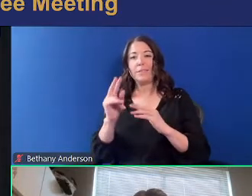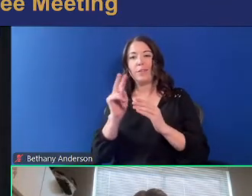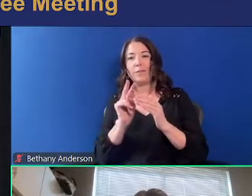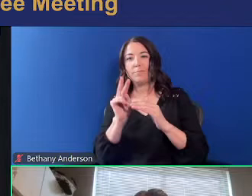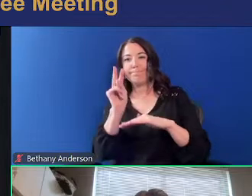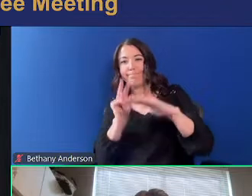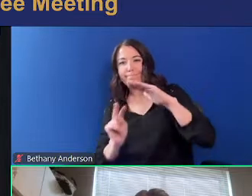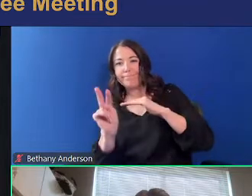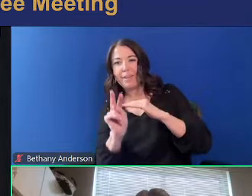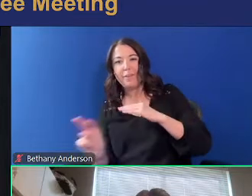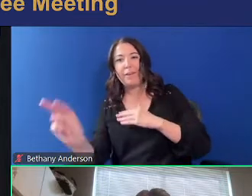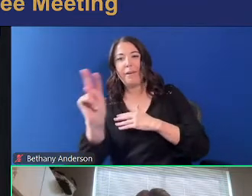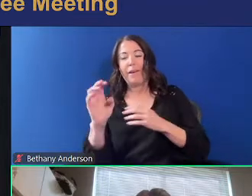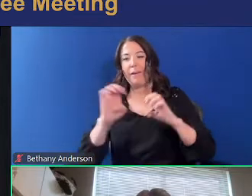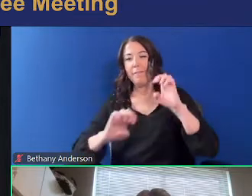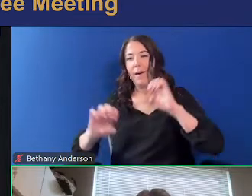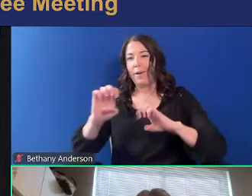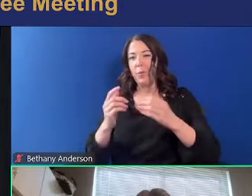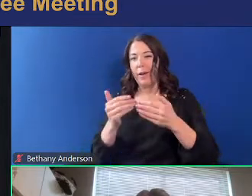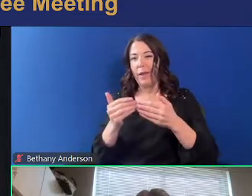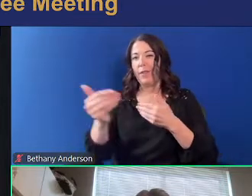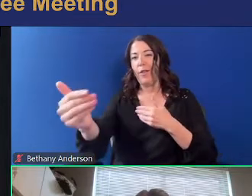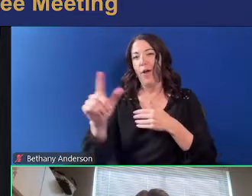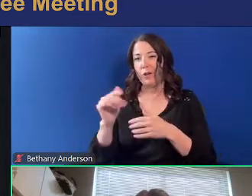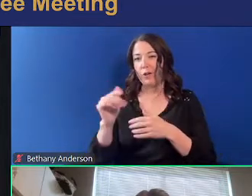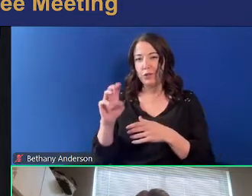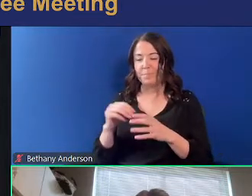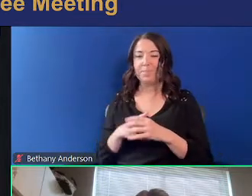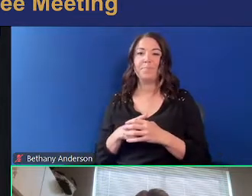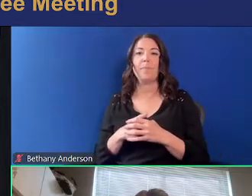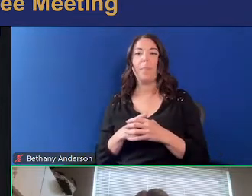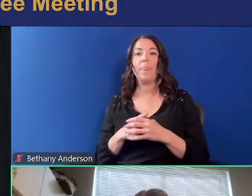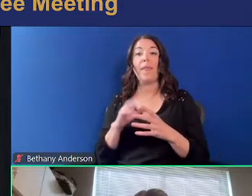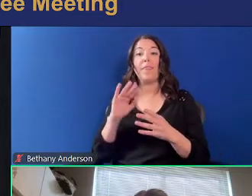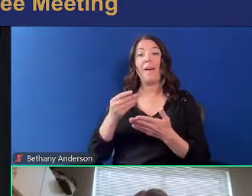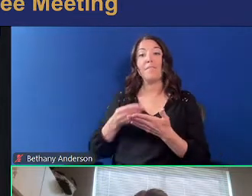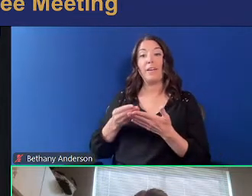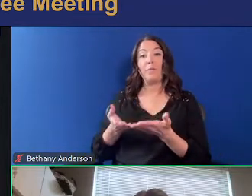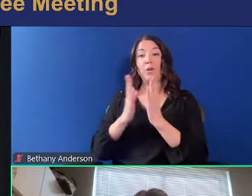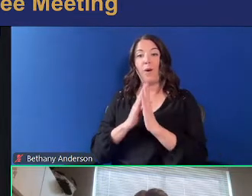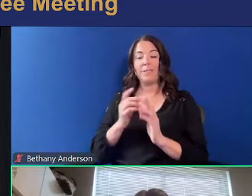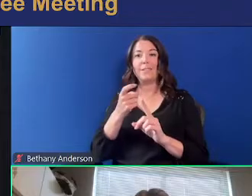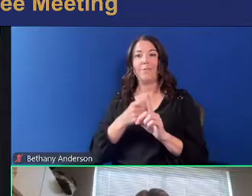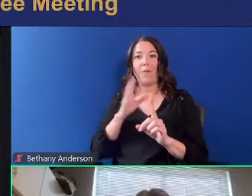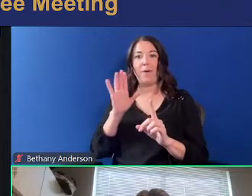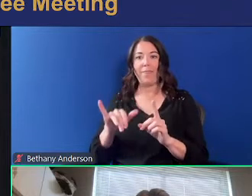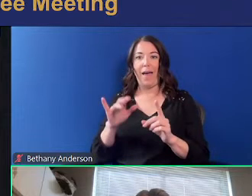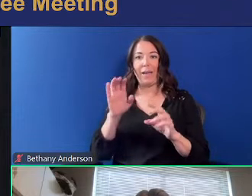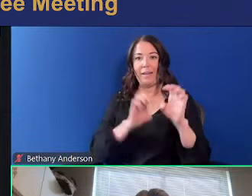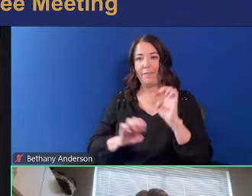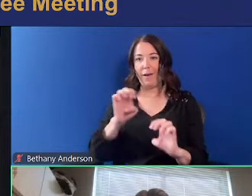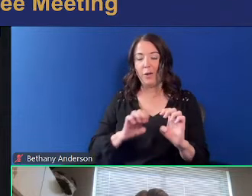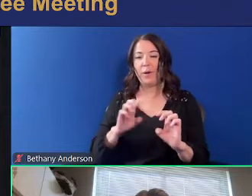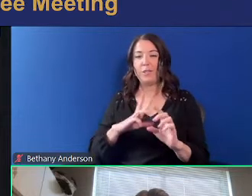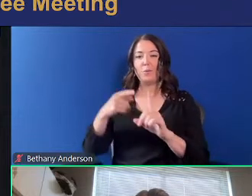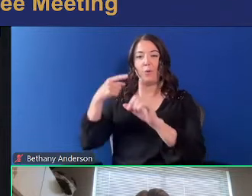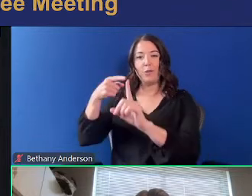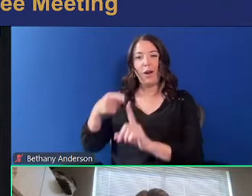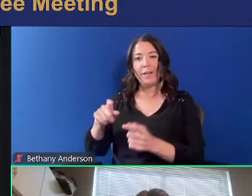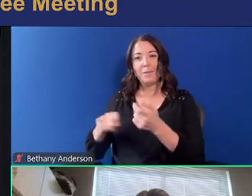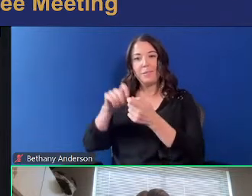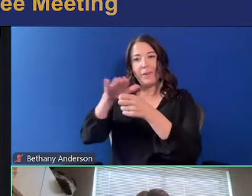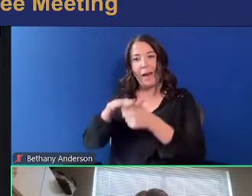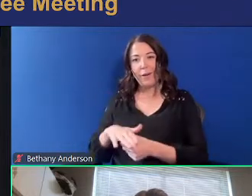staff reductions. This funding request is the direct result of that evaluation, targeting specific areas where additional fiscal support